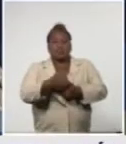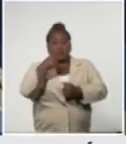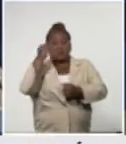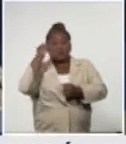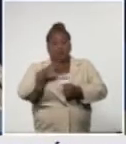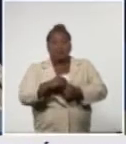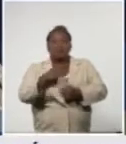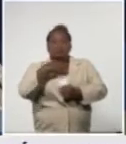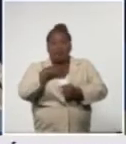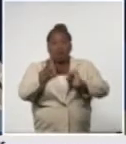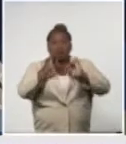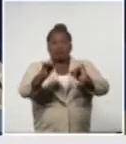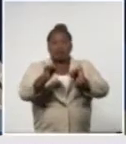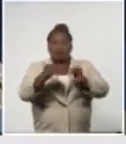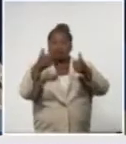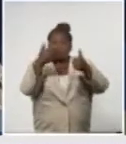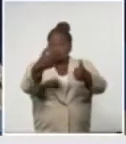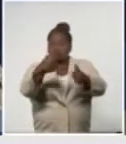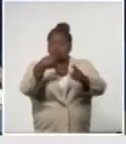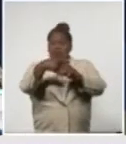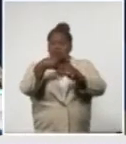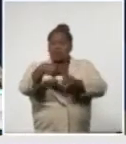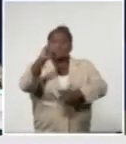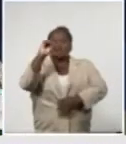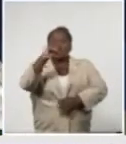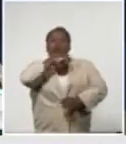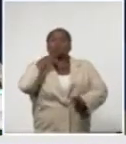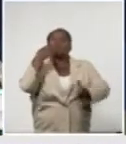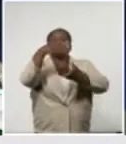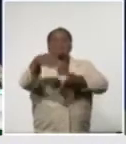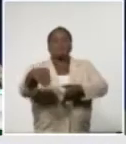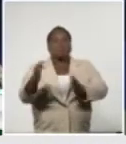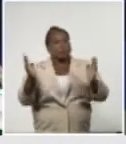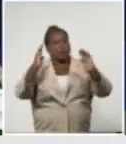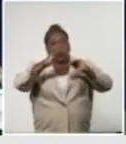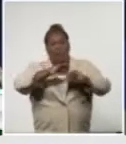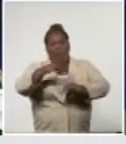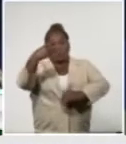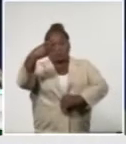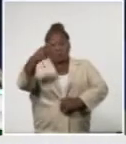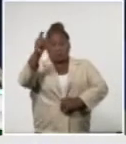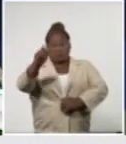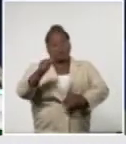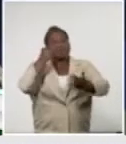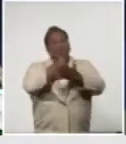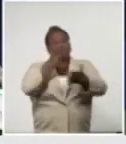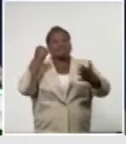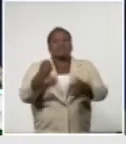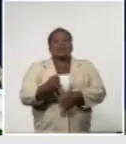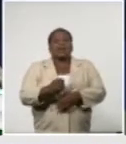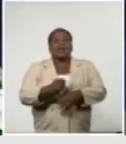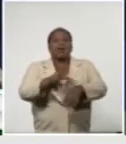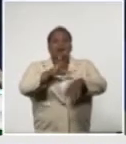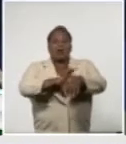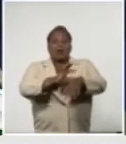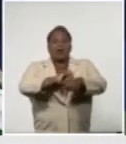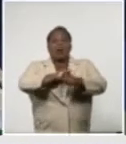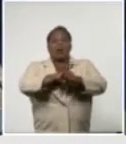We begin the day with favorable results, no fatalities, two confirmed